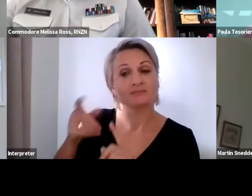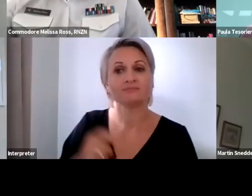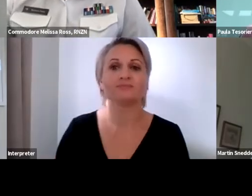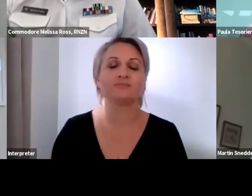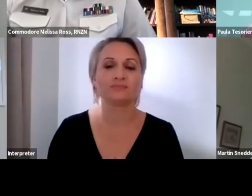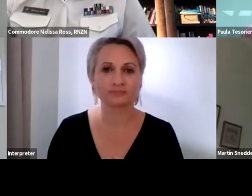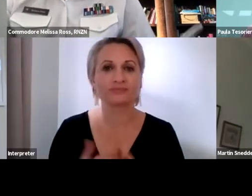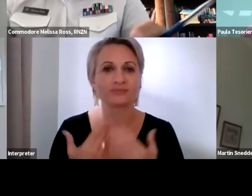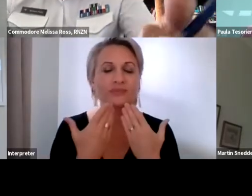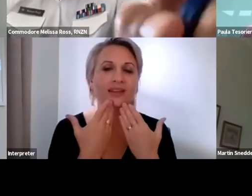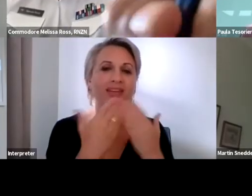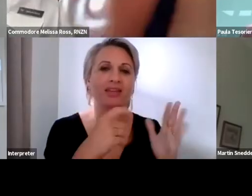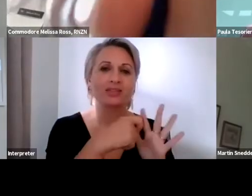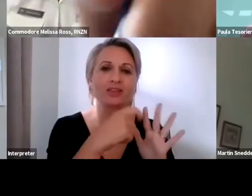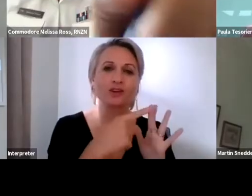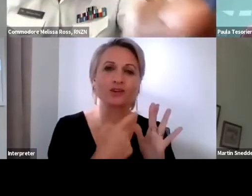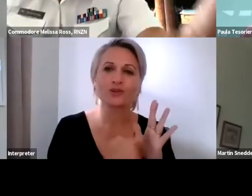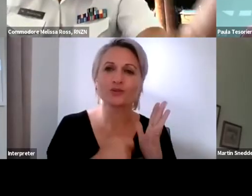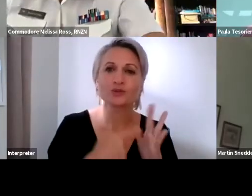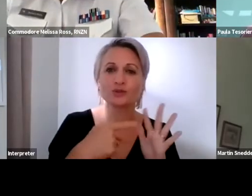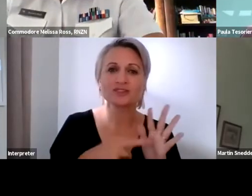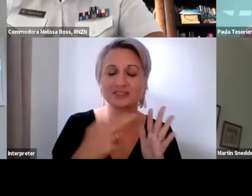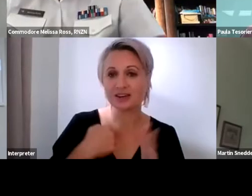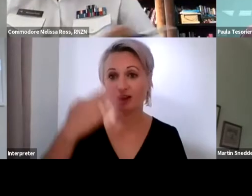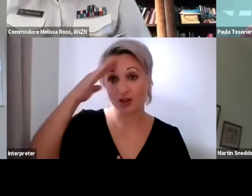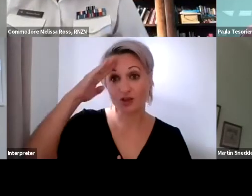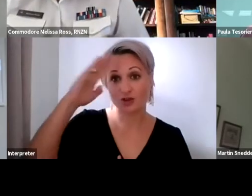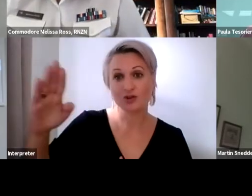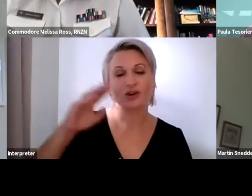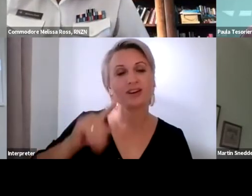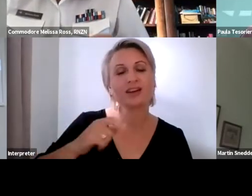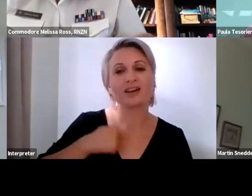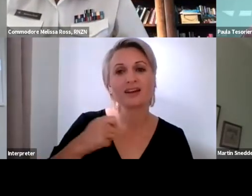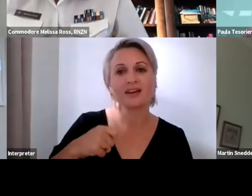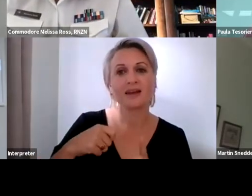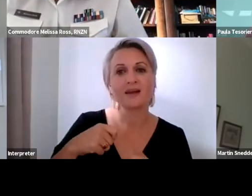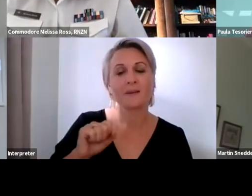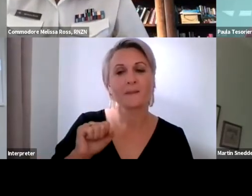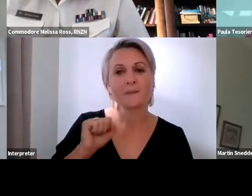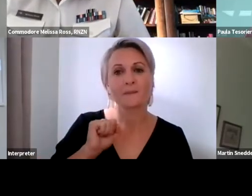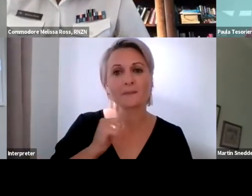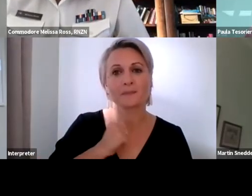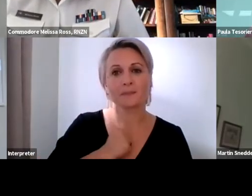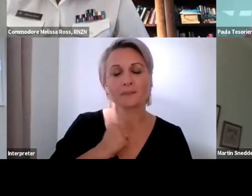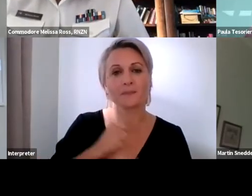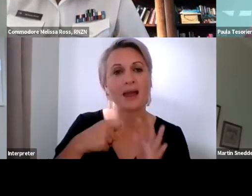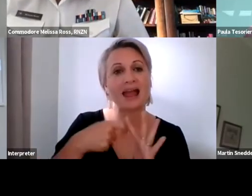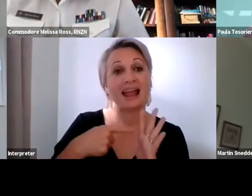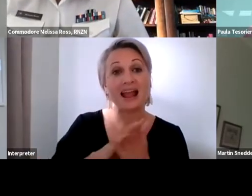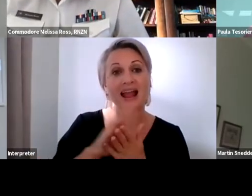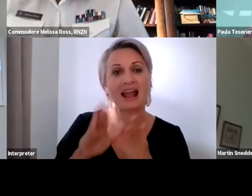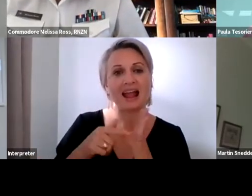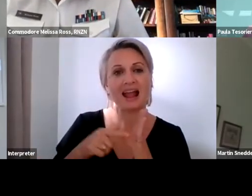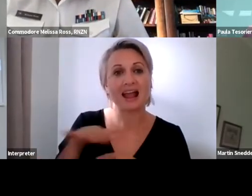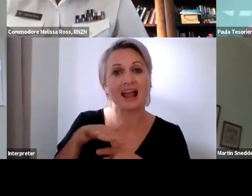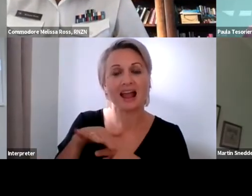Thanks, Kirsten. Kia ora tātou, ko Paula Tesoriero, tōku ingoa, ko Aotearoa mō te kāhui, tika tangata ki Aotearoa.